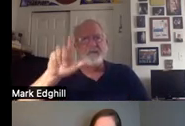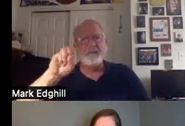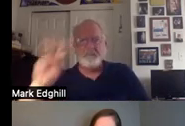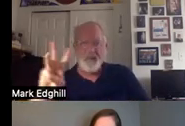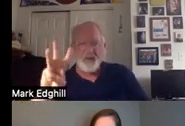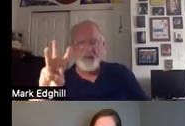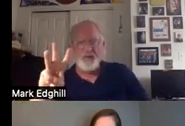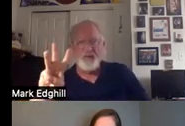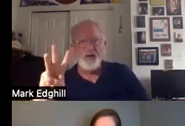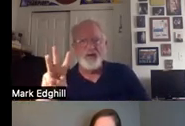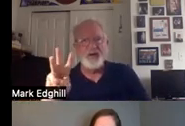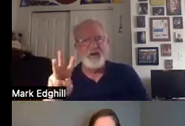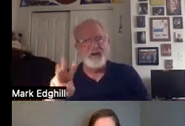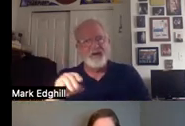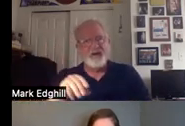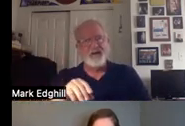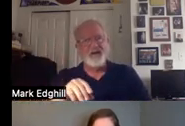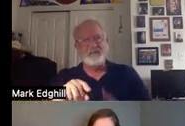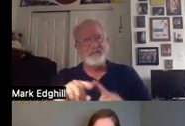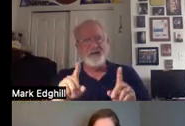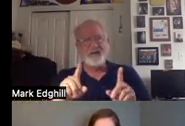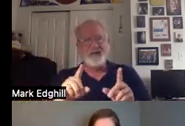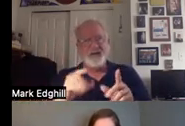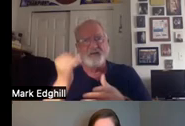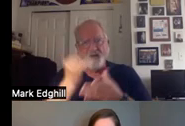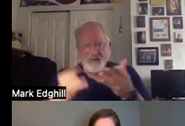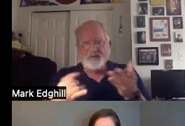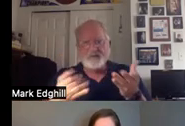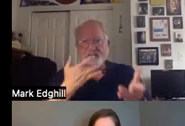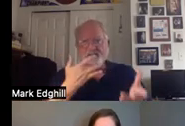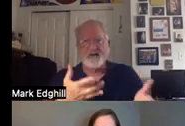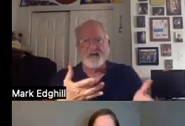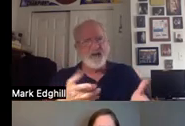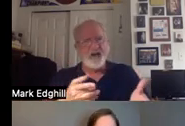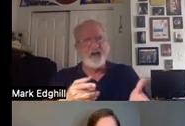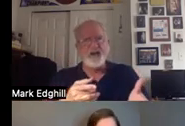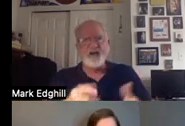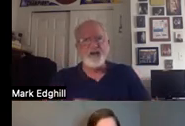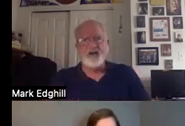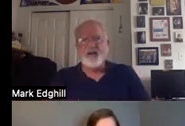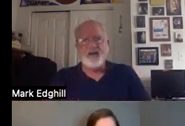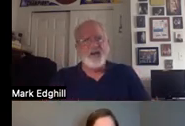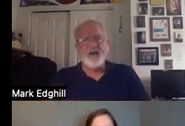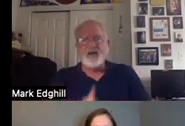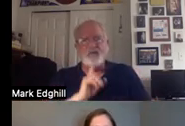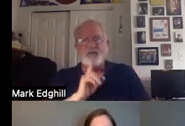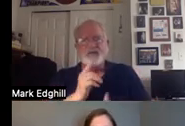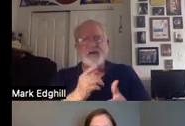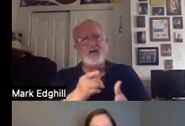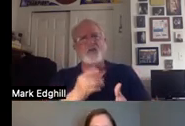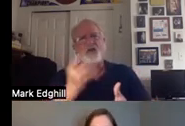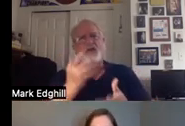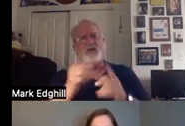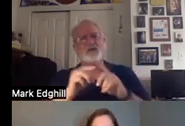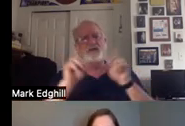I thought it was like a pillow. It's artistic style. But it's artistic. But just